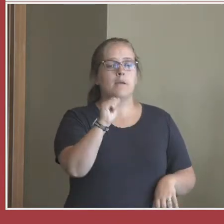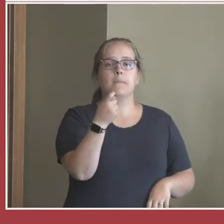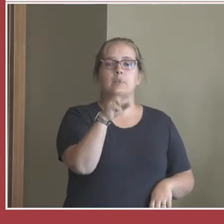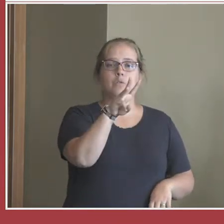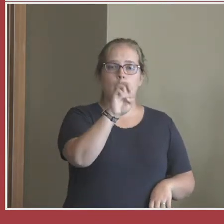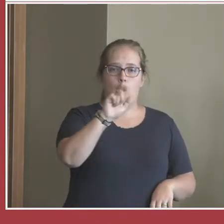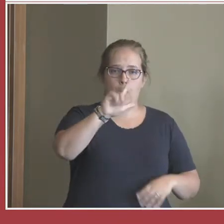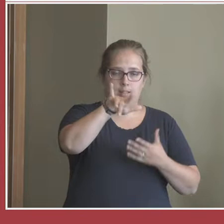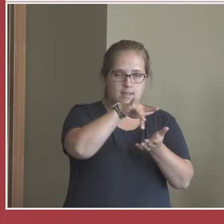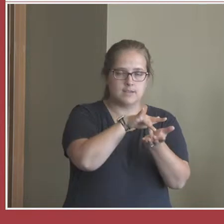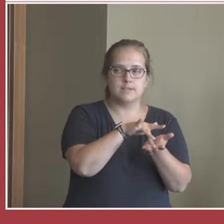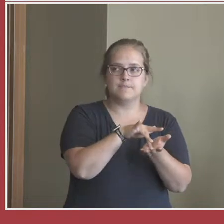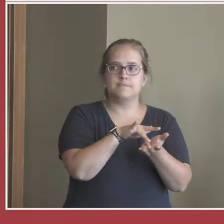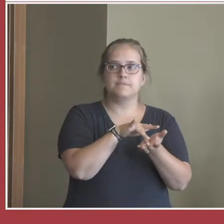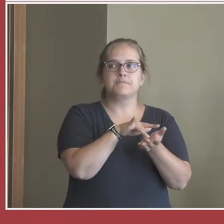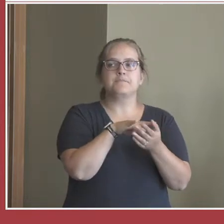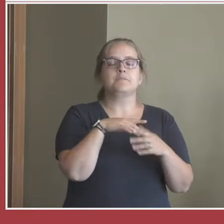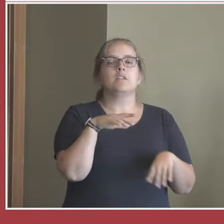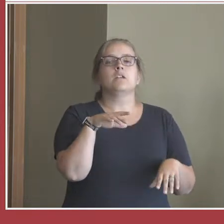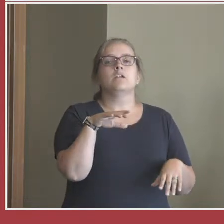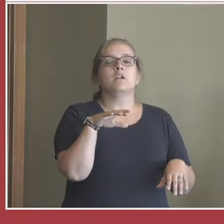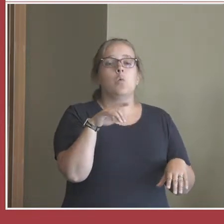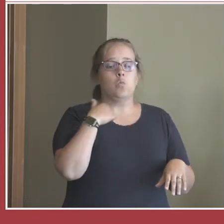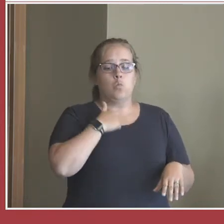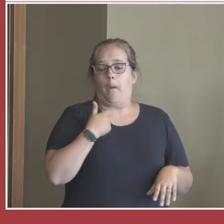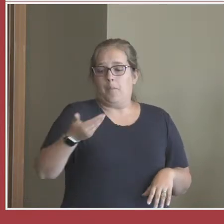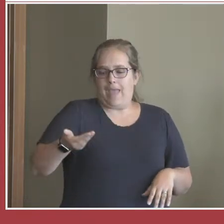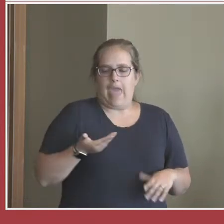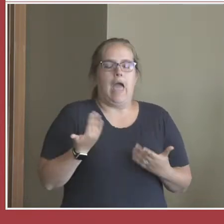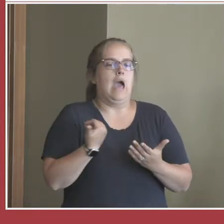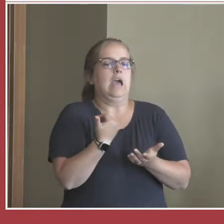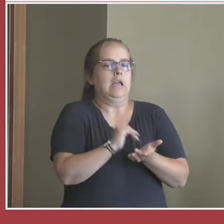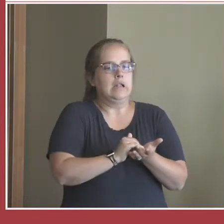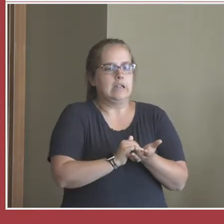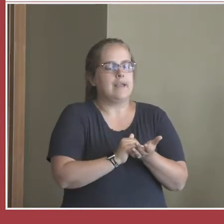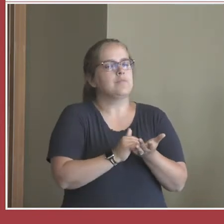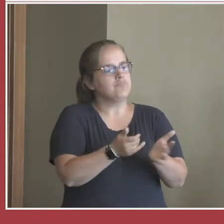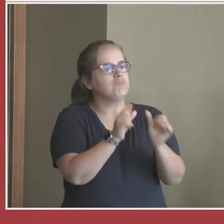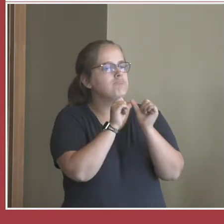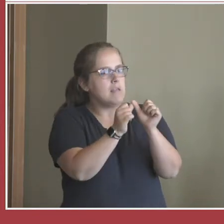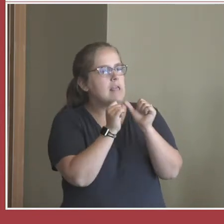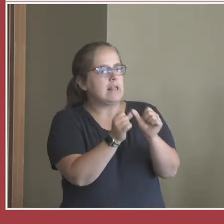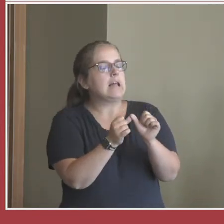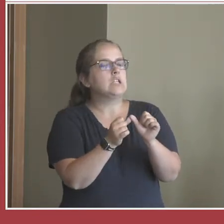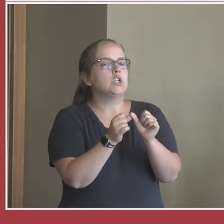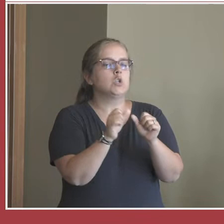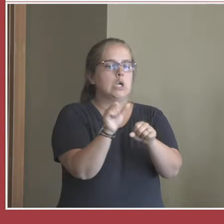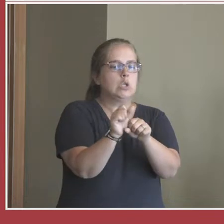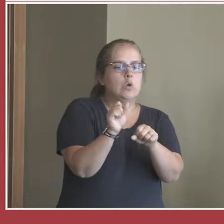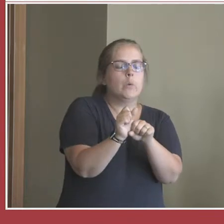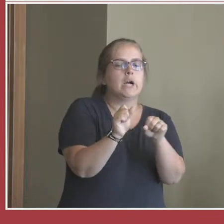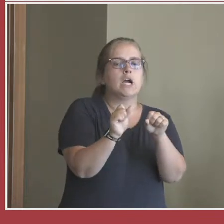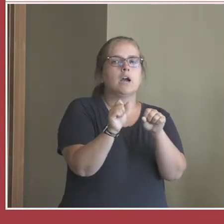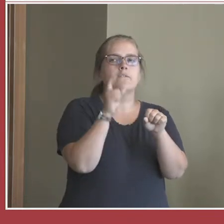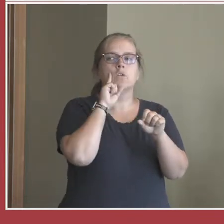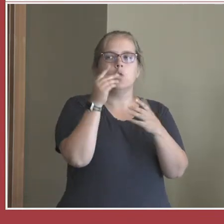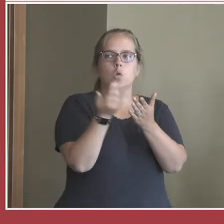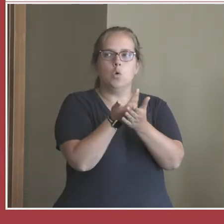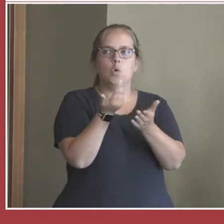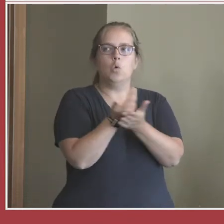Center, BVT was hired again to continue the work for the